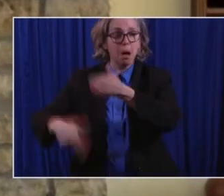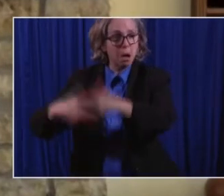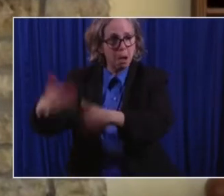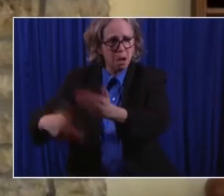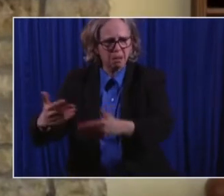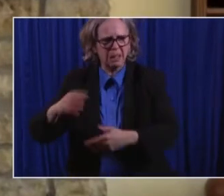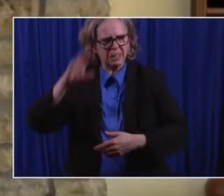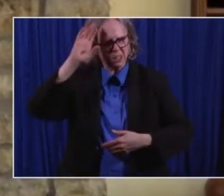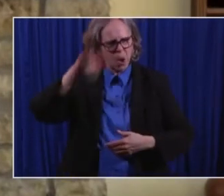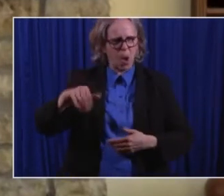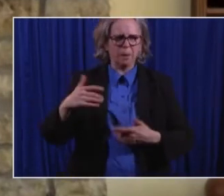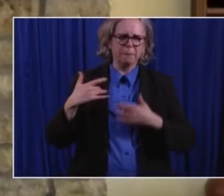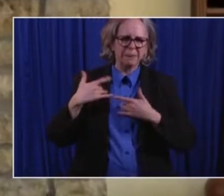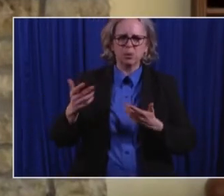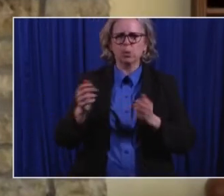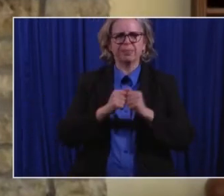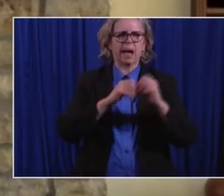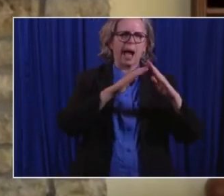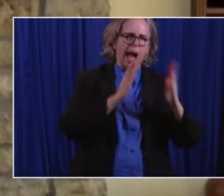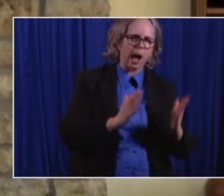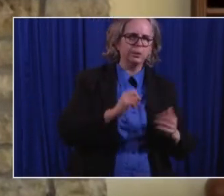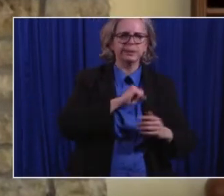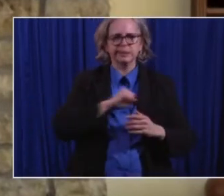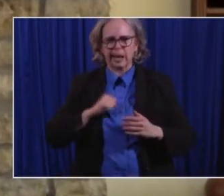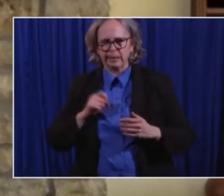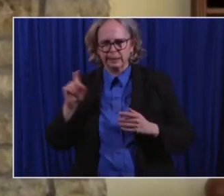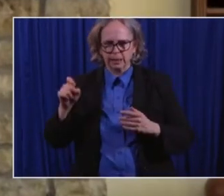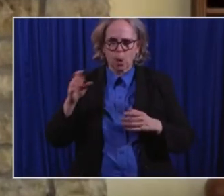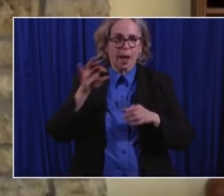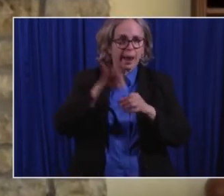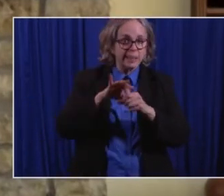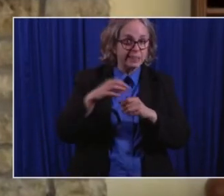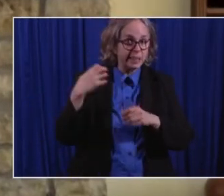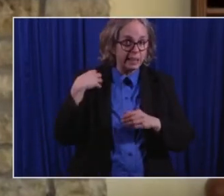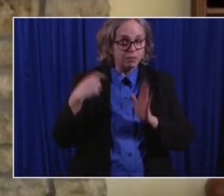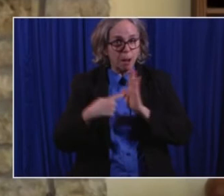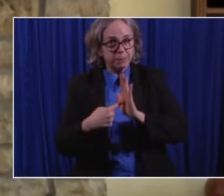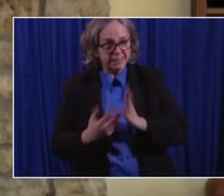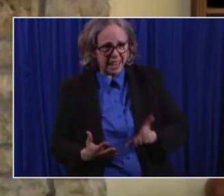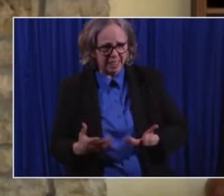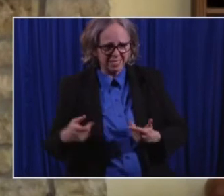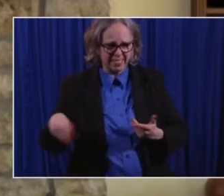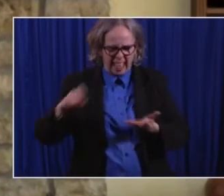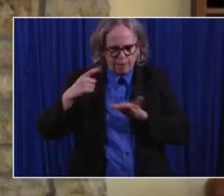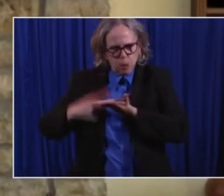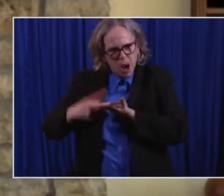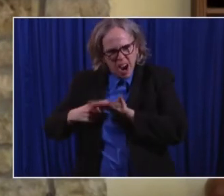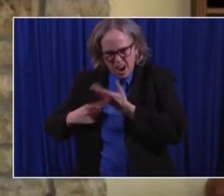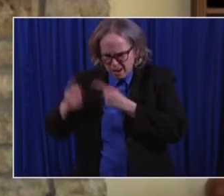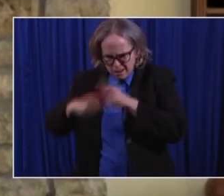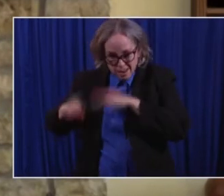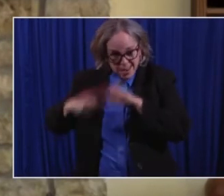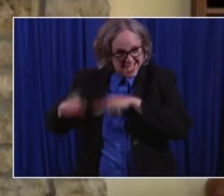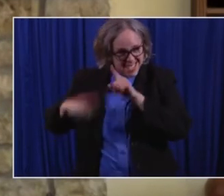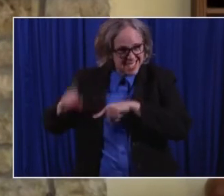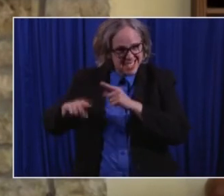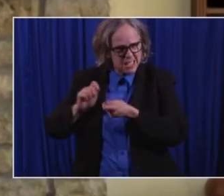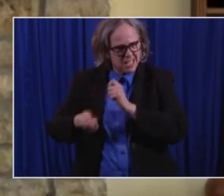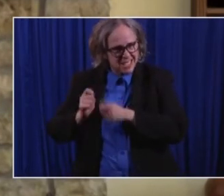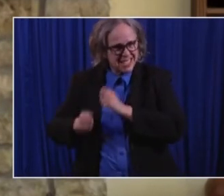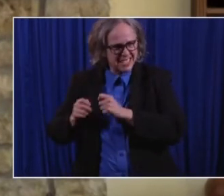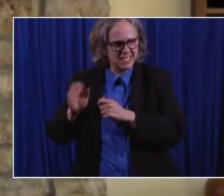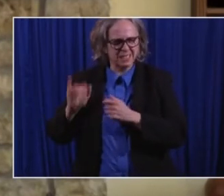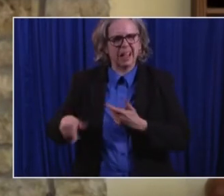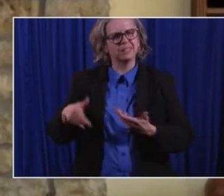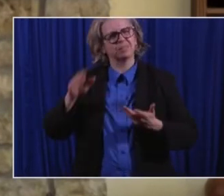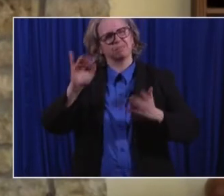what the elected representatives are there for, and they can make their own judgments. But we have a very